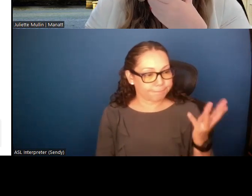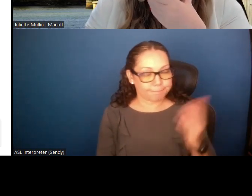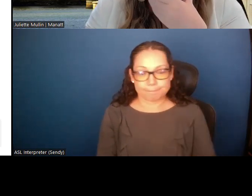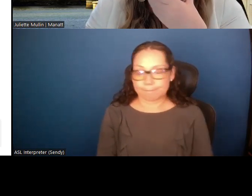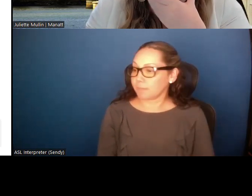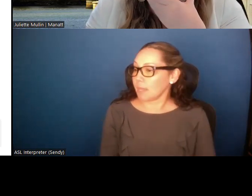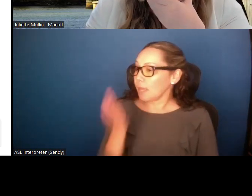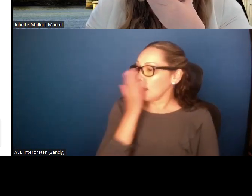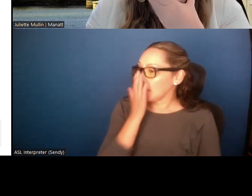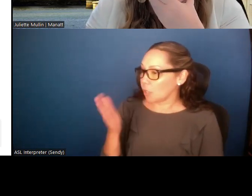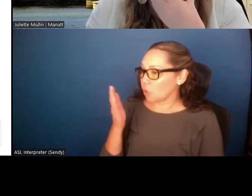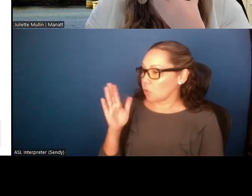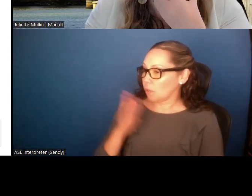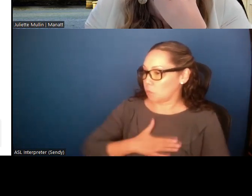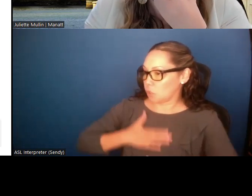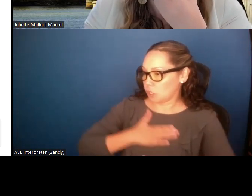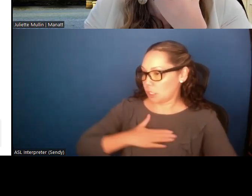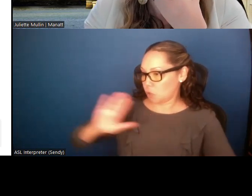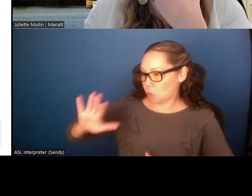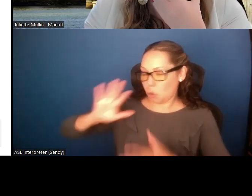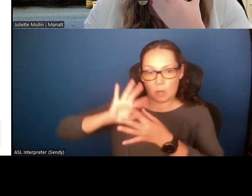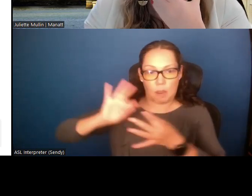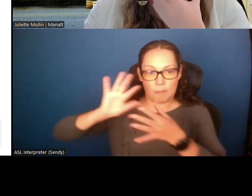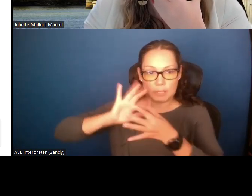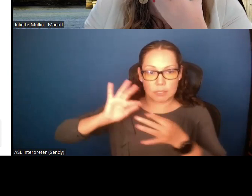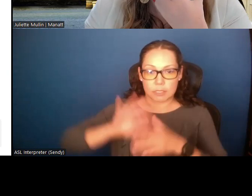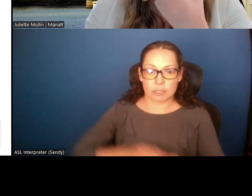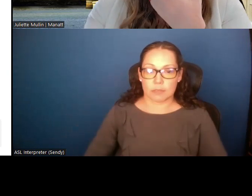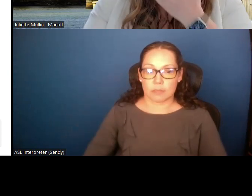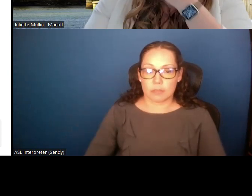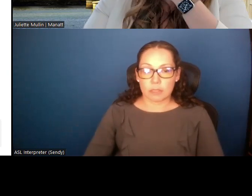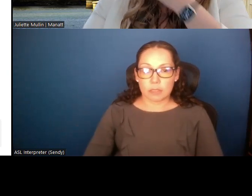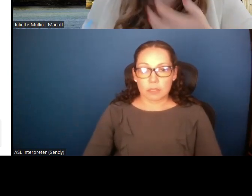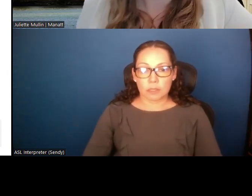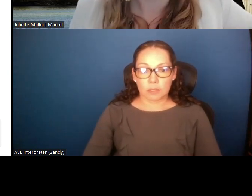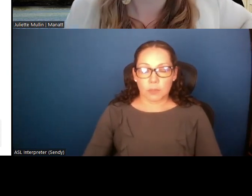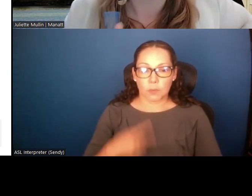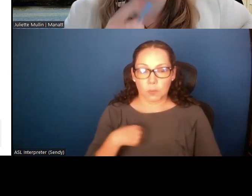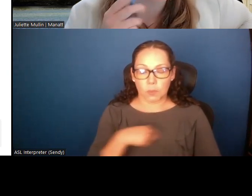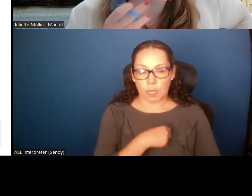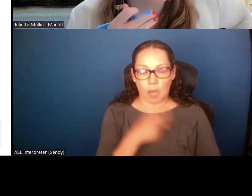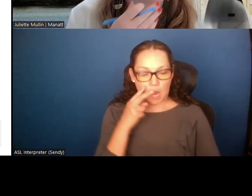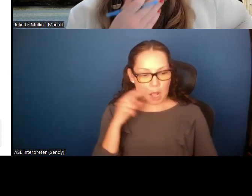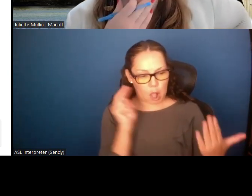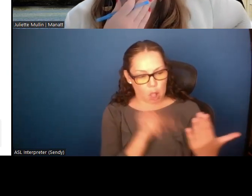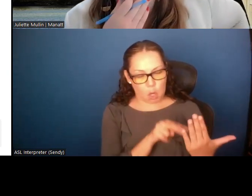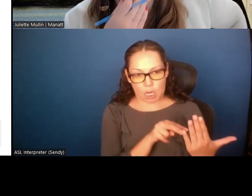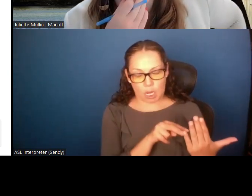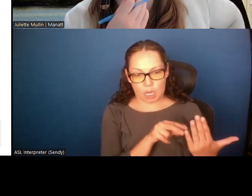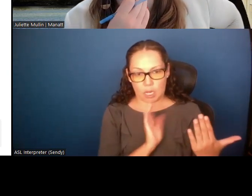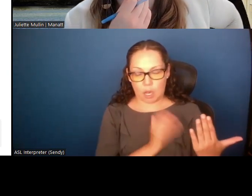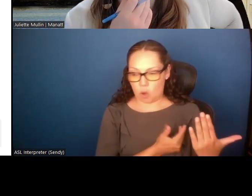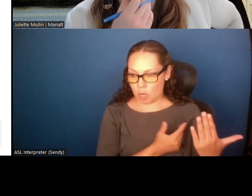Thank you. Appreciate those comments. I'm just looking at our line.